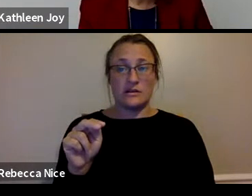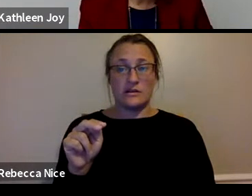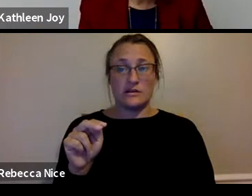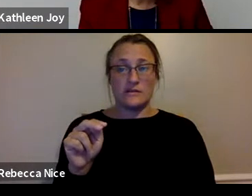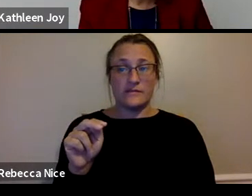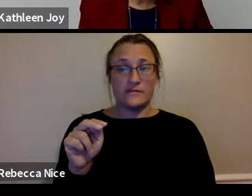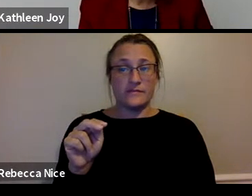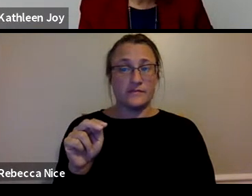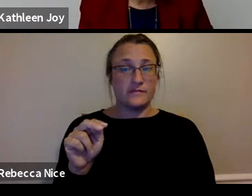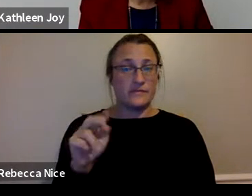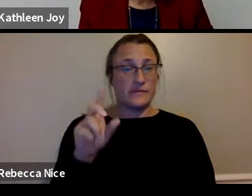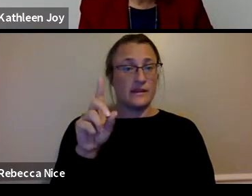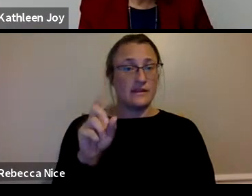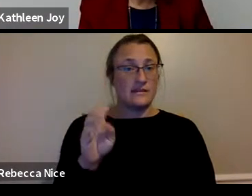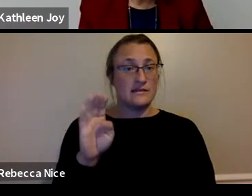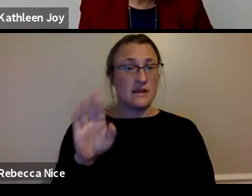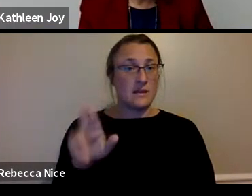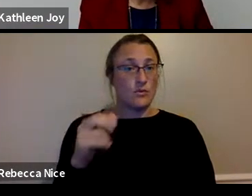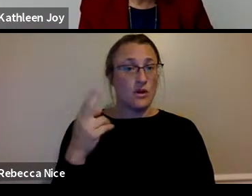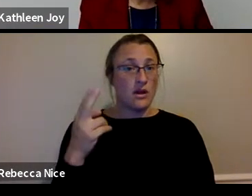Deborah Bradley.